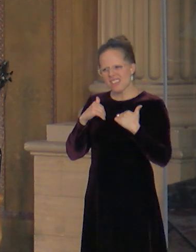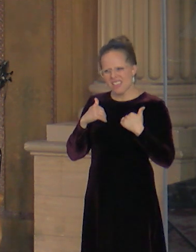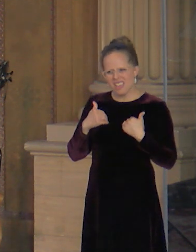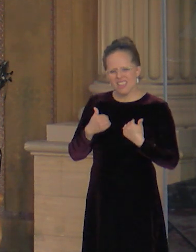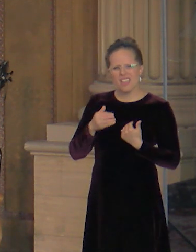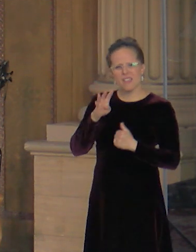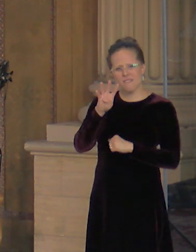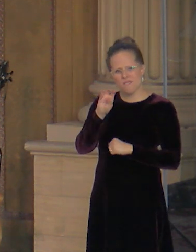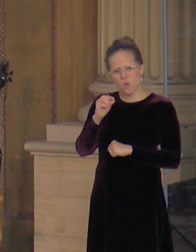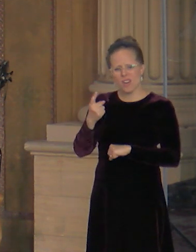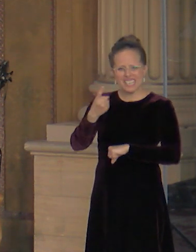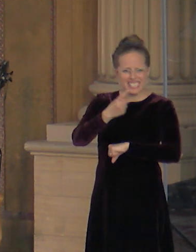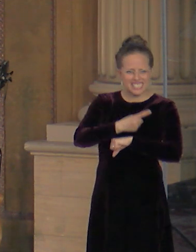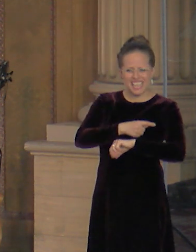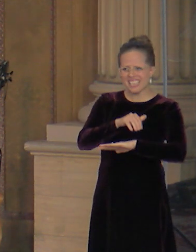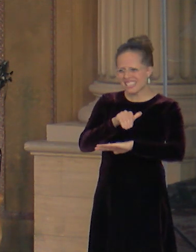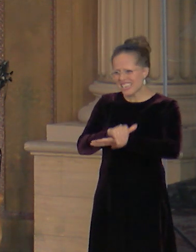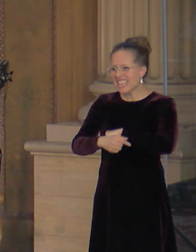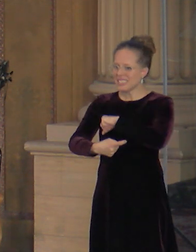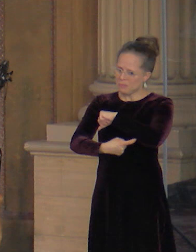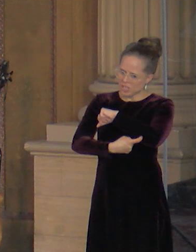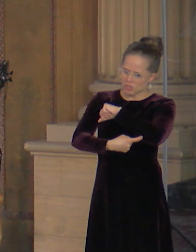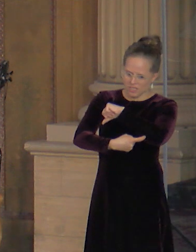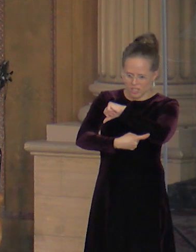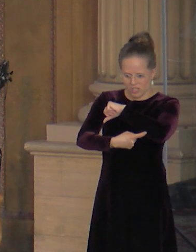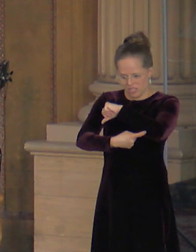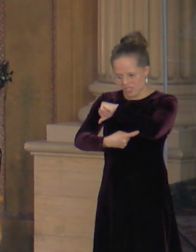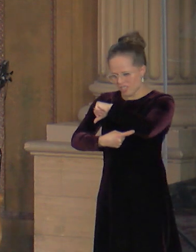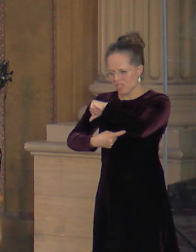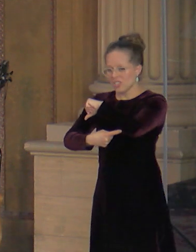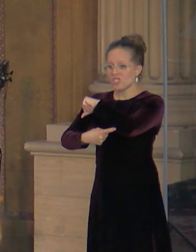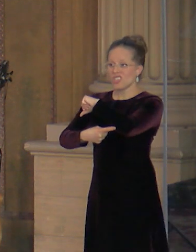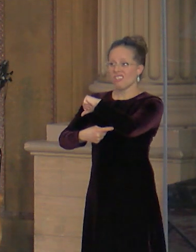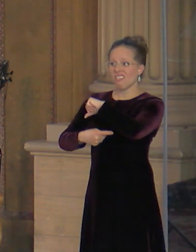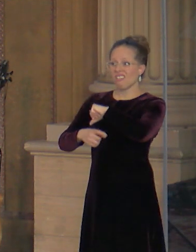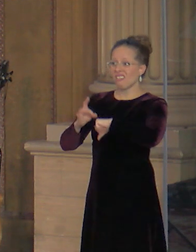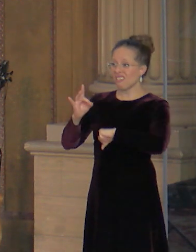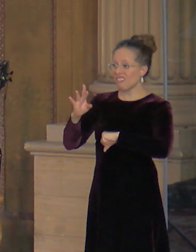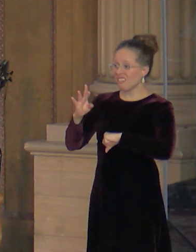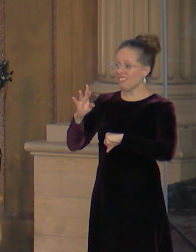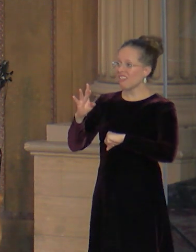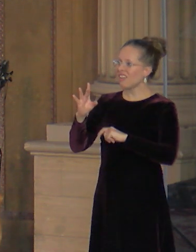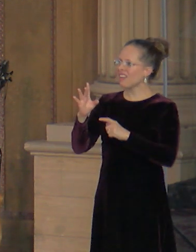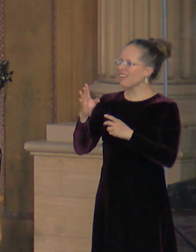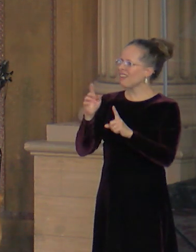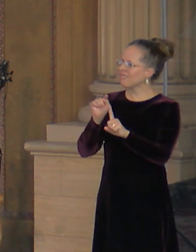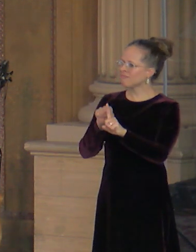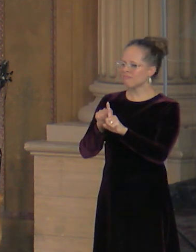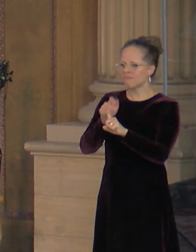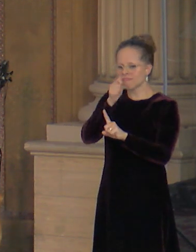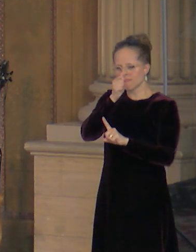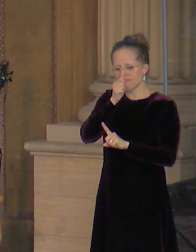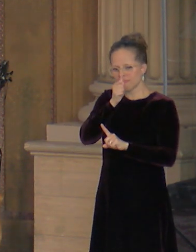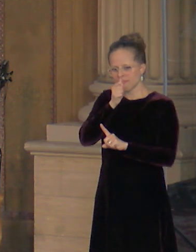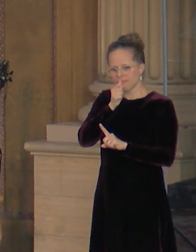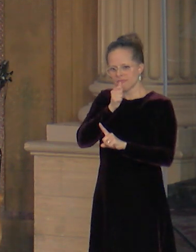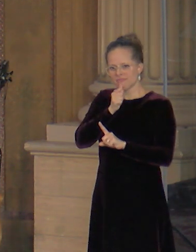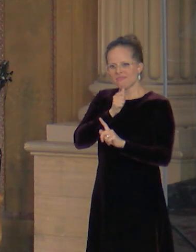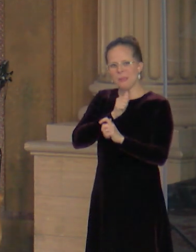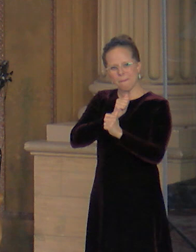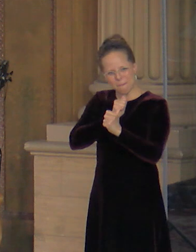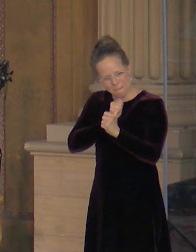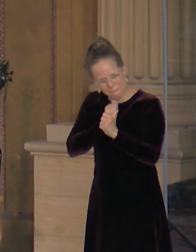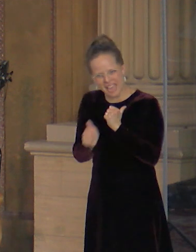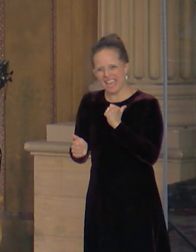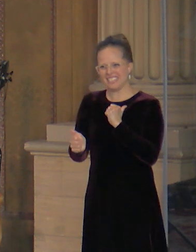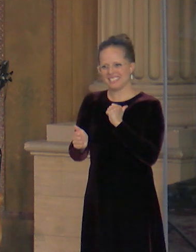that's as real as ours and maybe more severe than ours and in that wilderness he endured temptation he passed the test